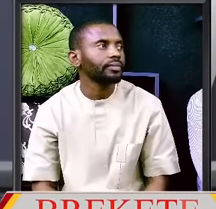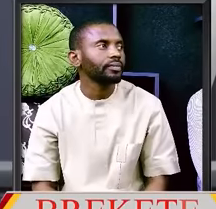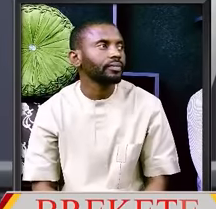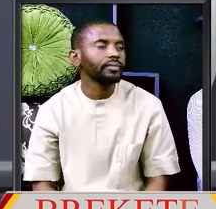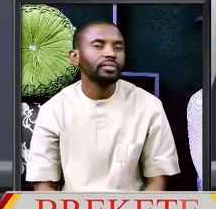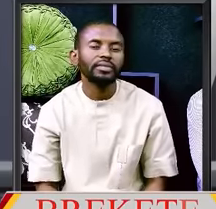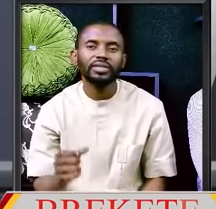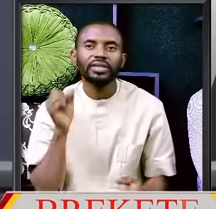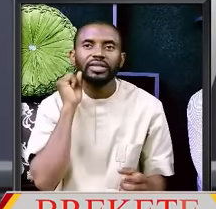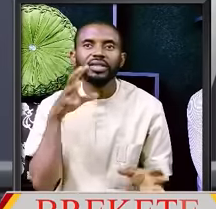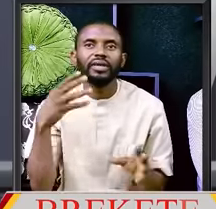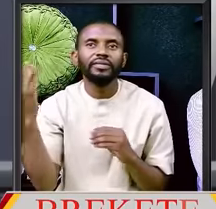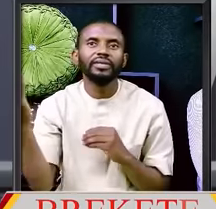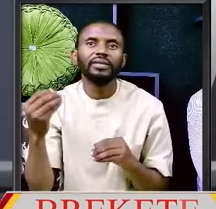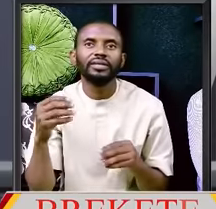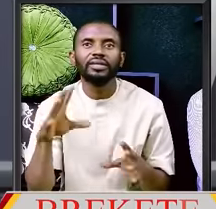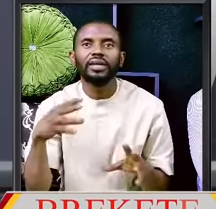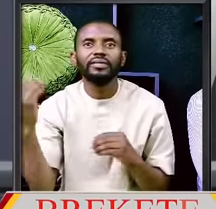Hey,